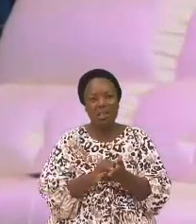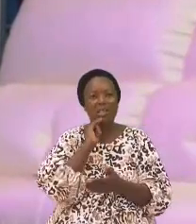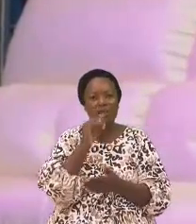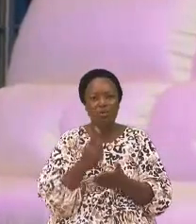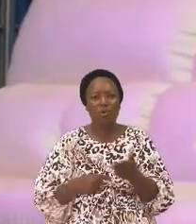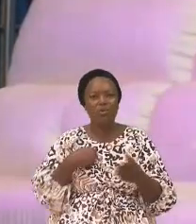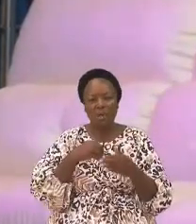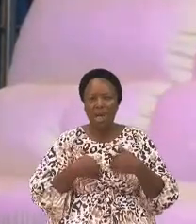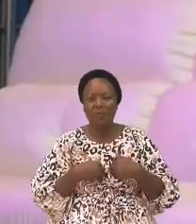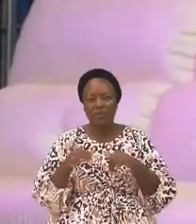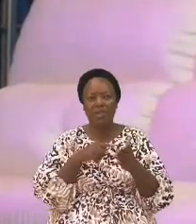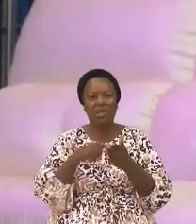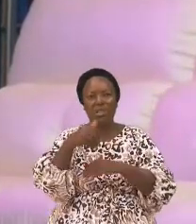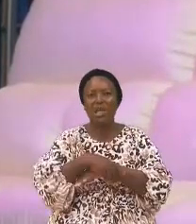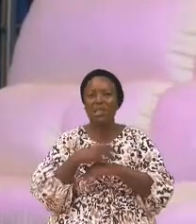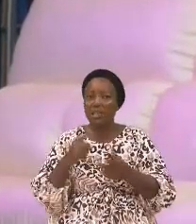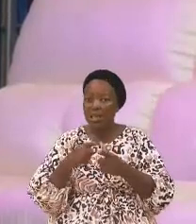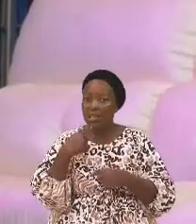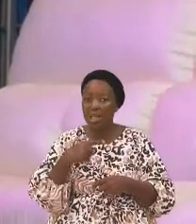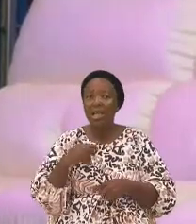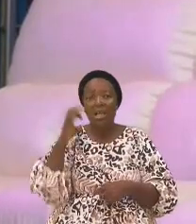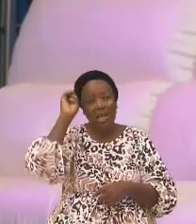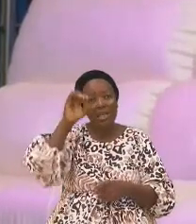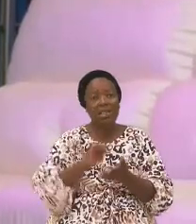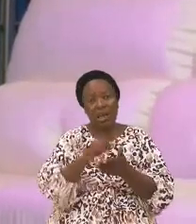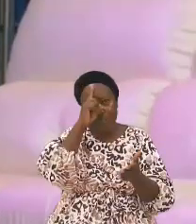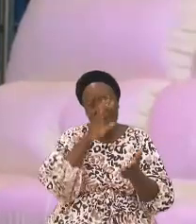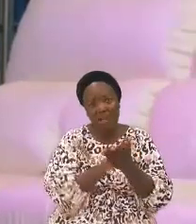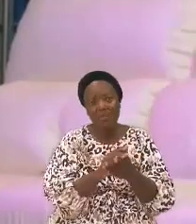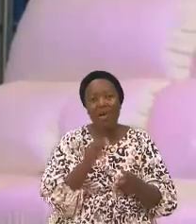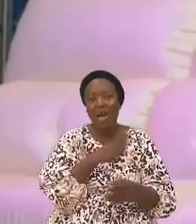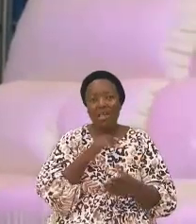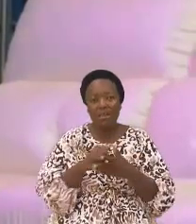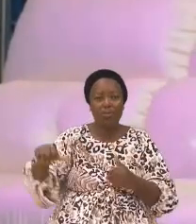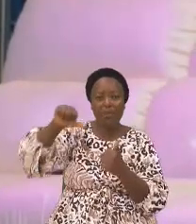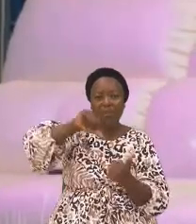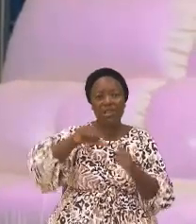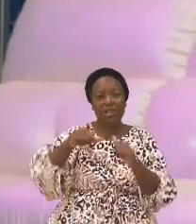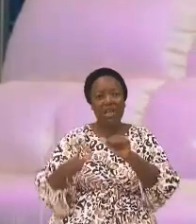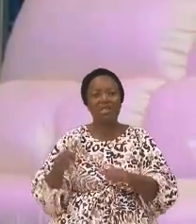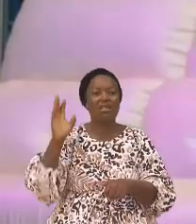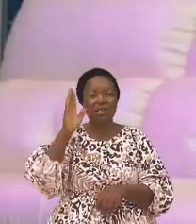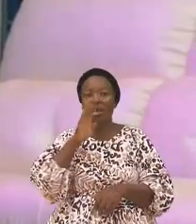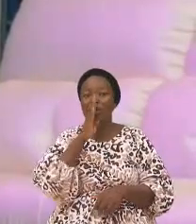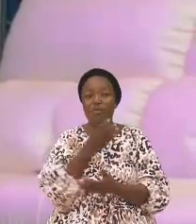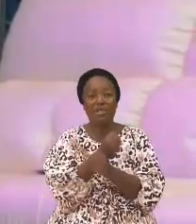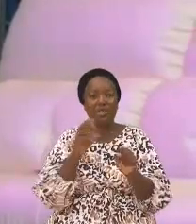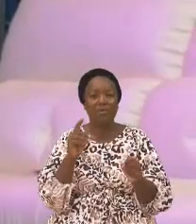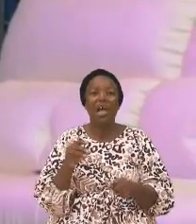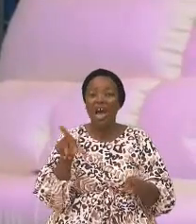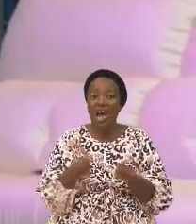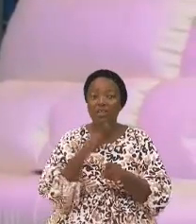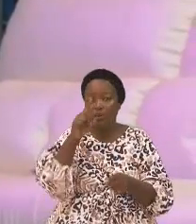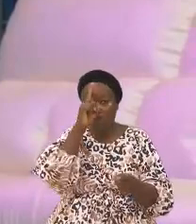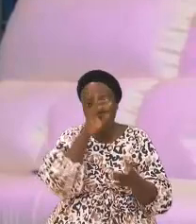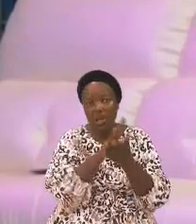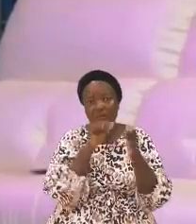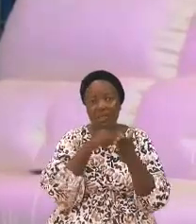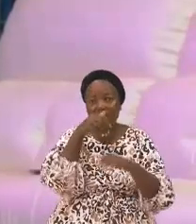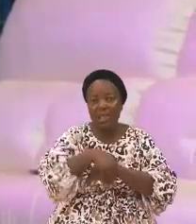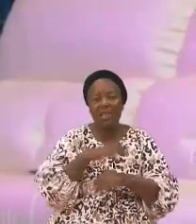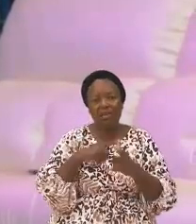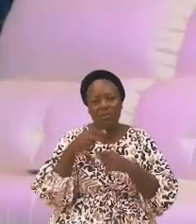gospel to every creature. That's what I've given you tonight. And then it says, he that believeth and is